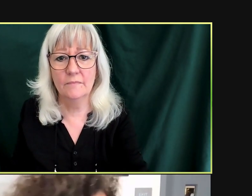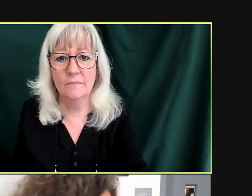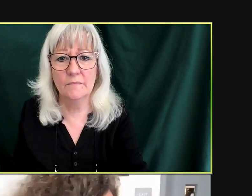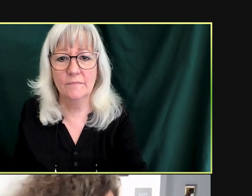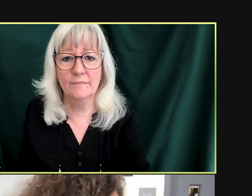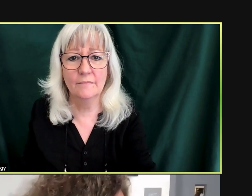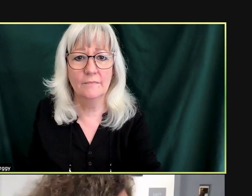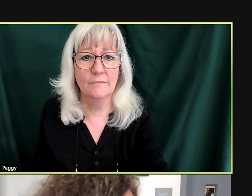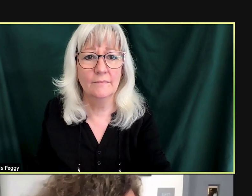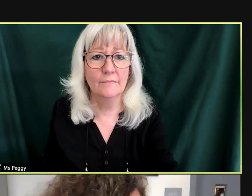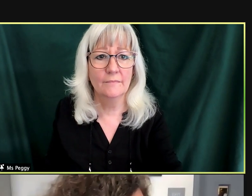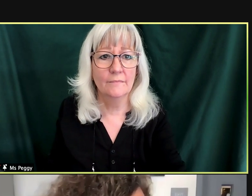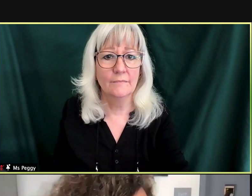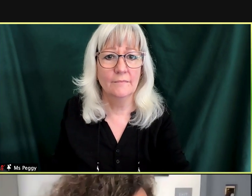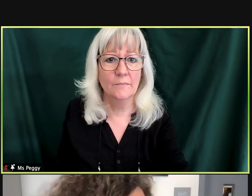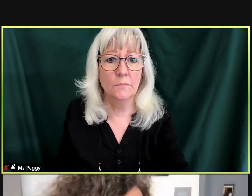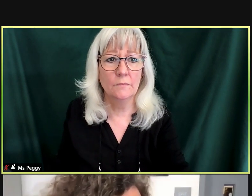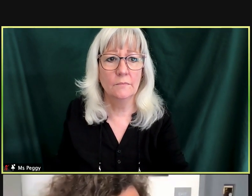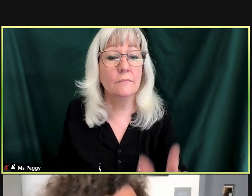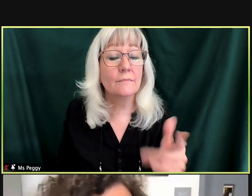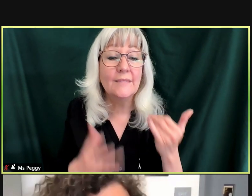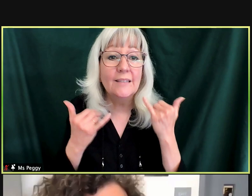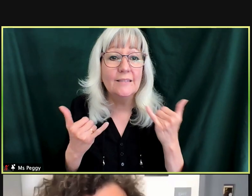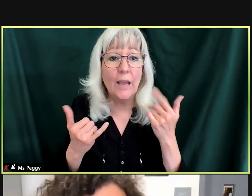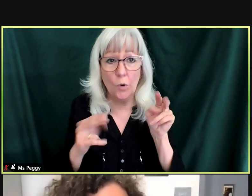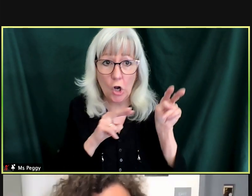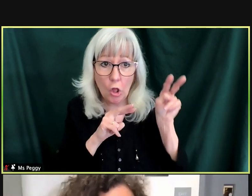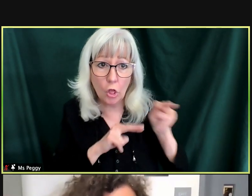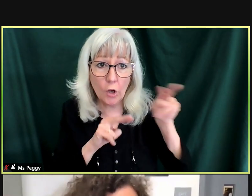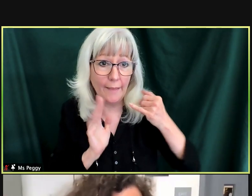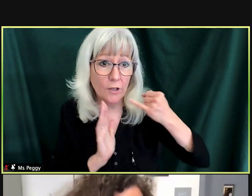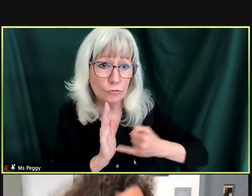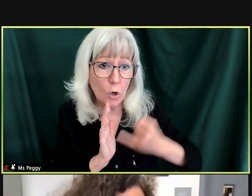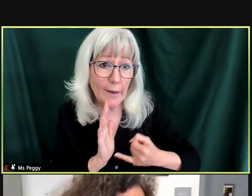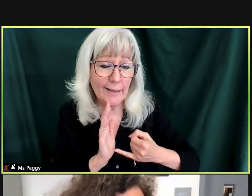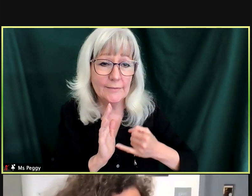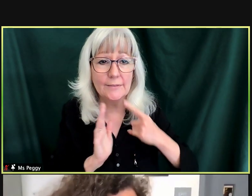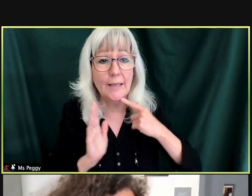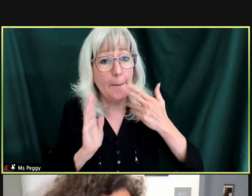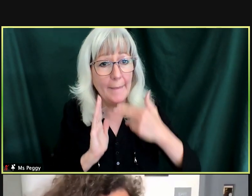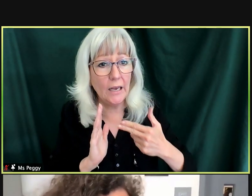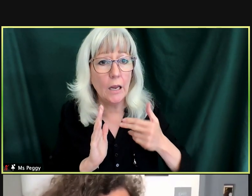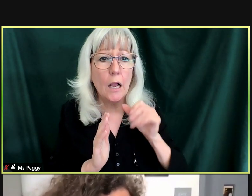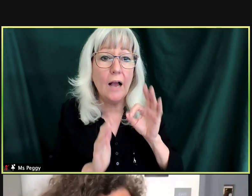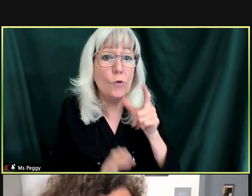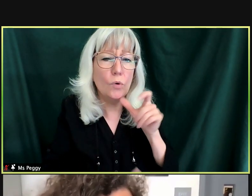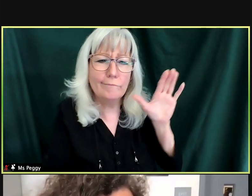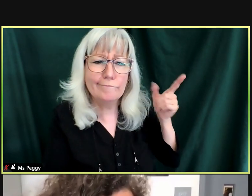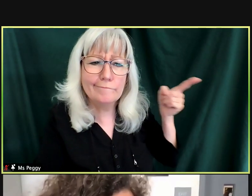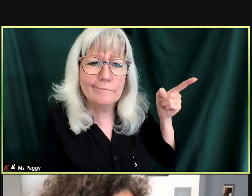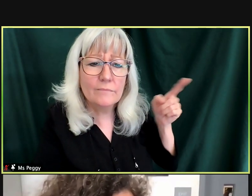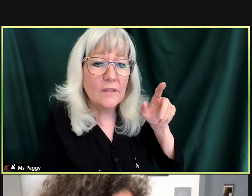Okay, so we're gonna look at the drawings and paintings of Vincent van